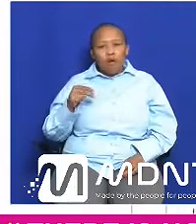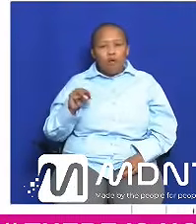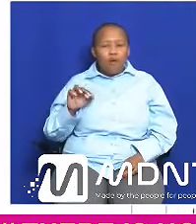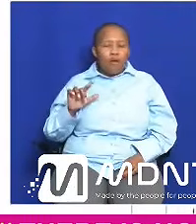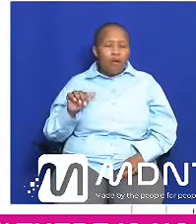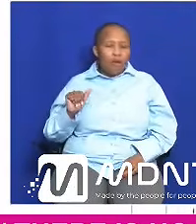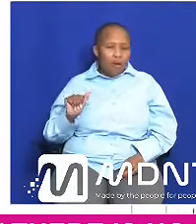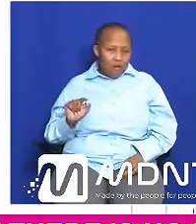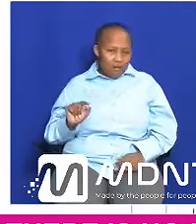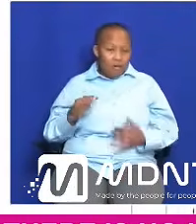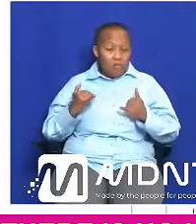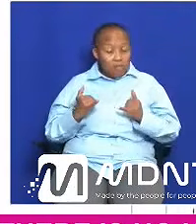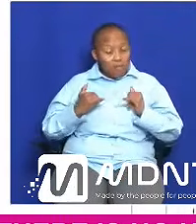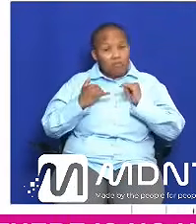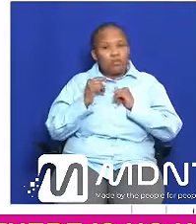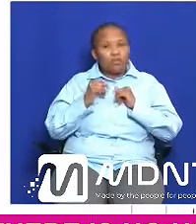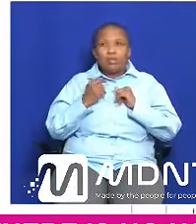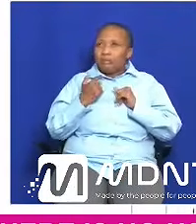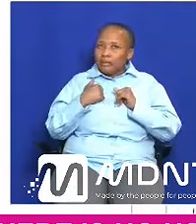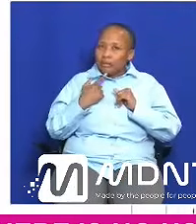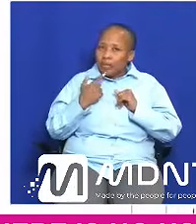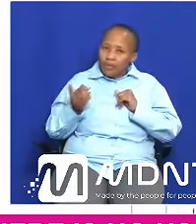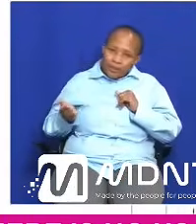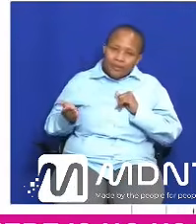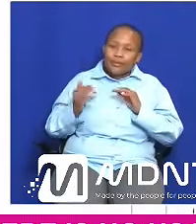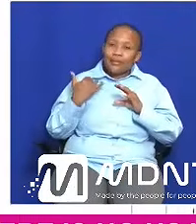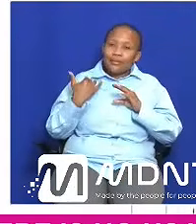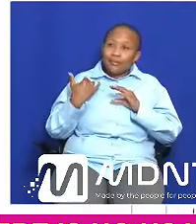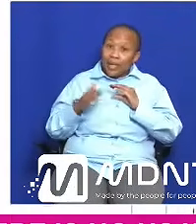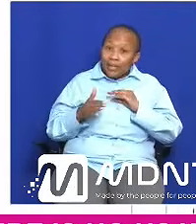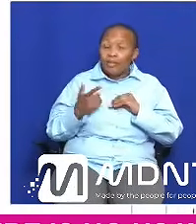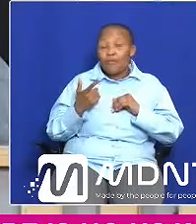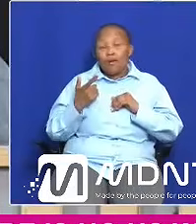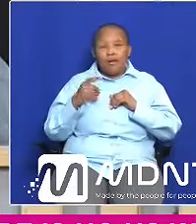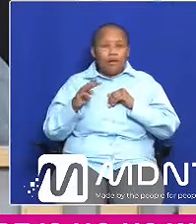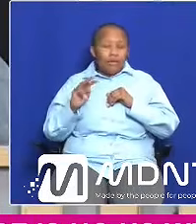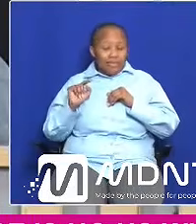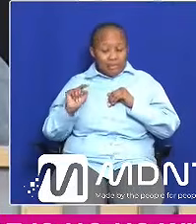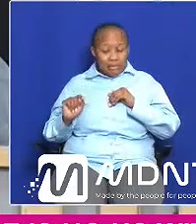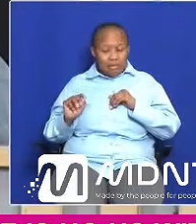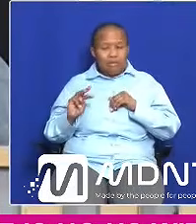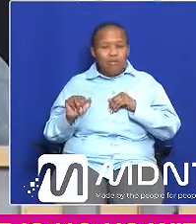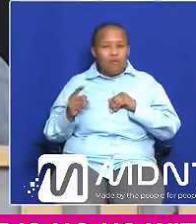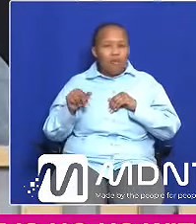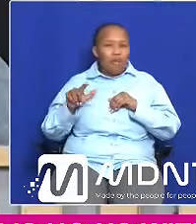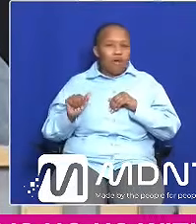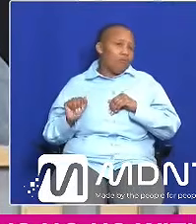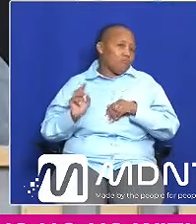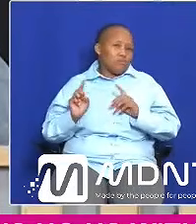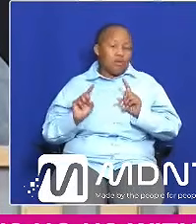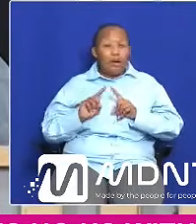sent by M. Maumela, because it's sent from an account as identified at the bottom,